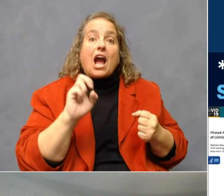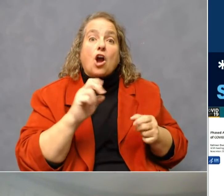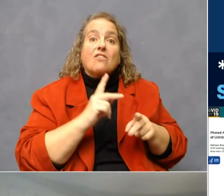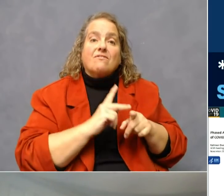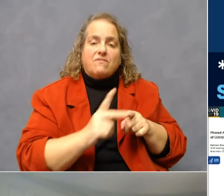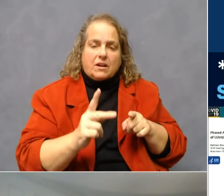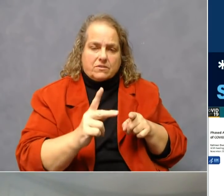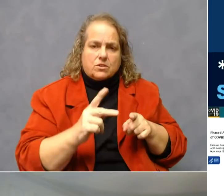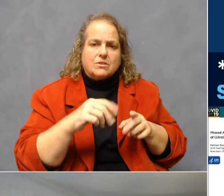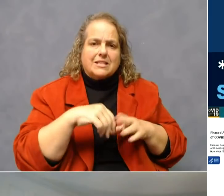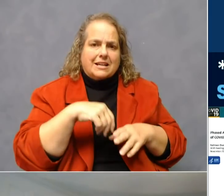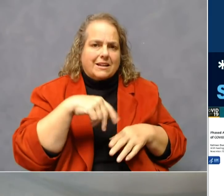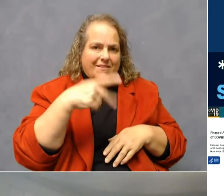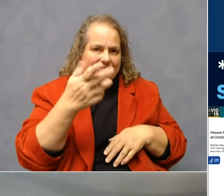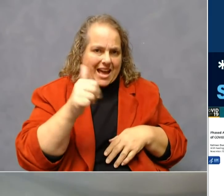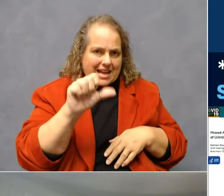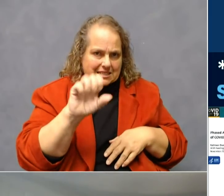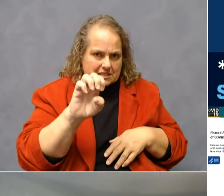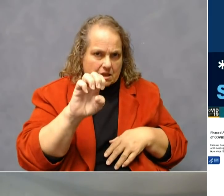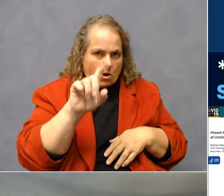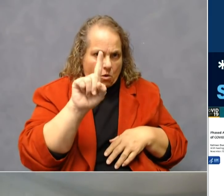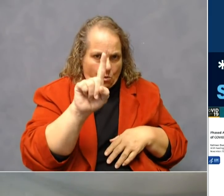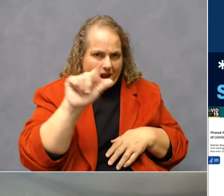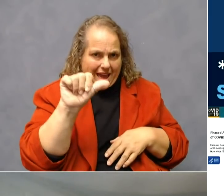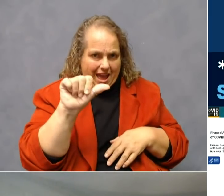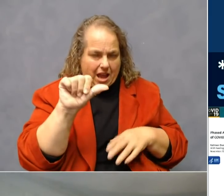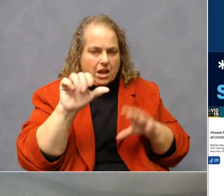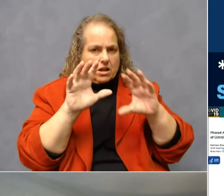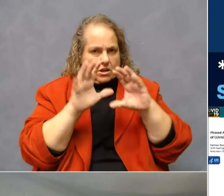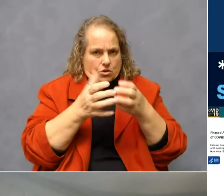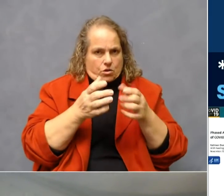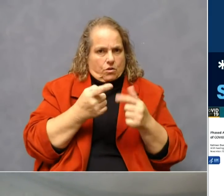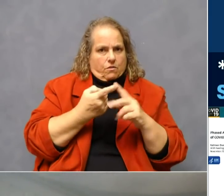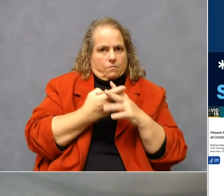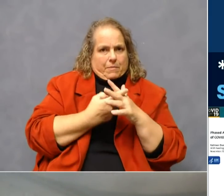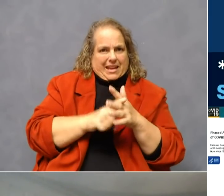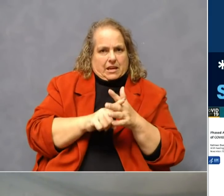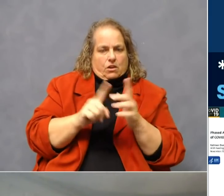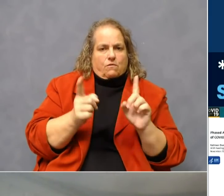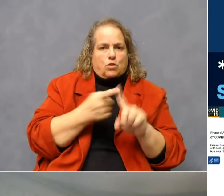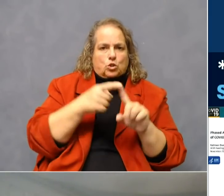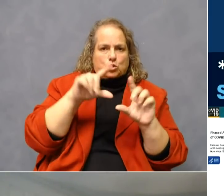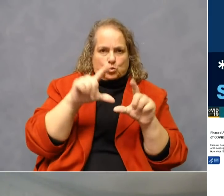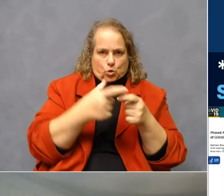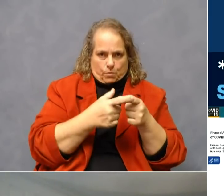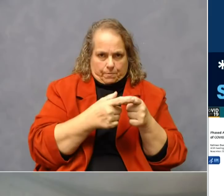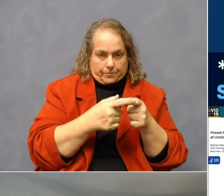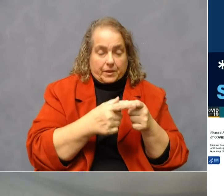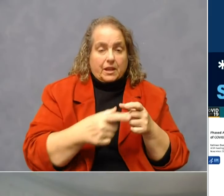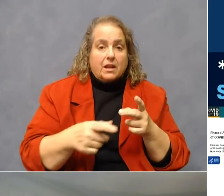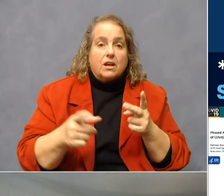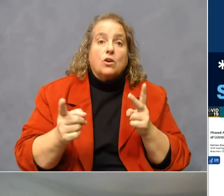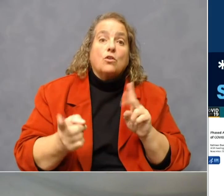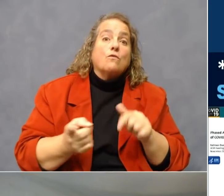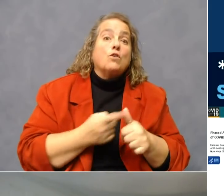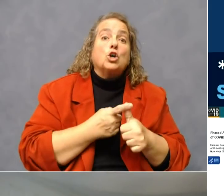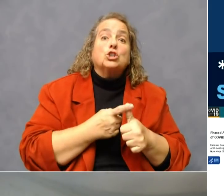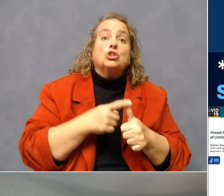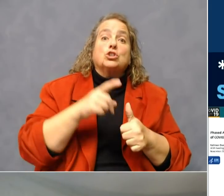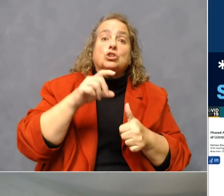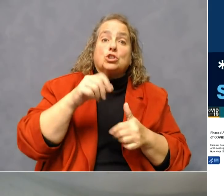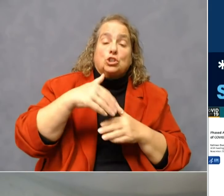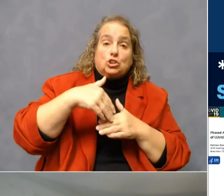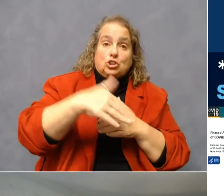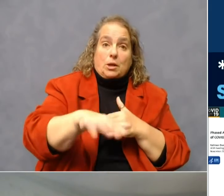beginning groups. Now, I want to put this in context. The first shipment of Pfizer vaccine at the moment is projected